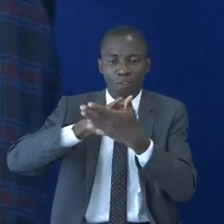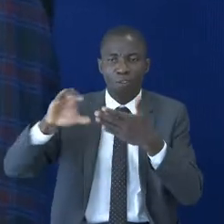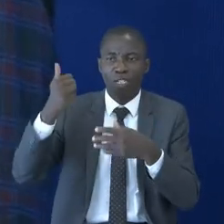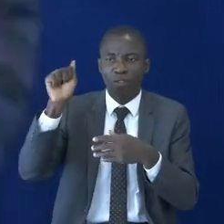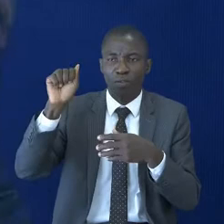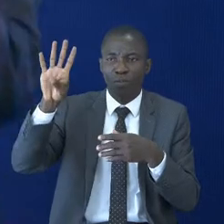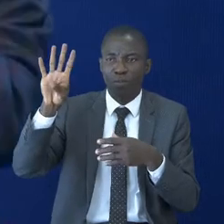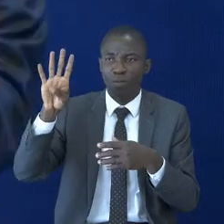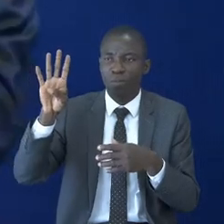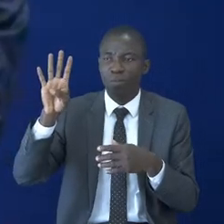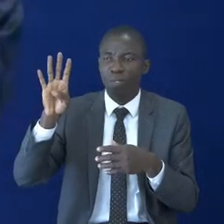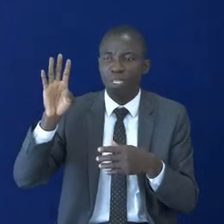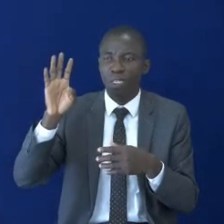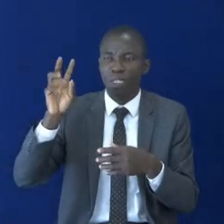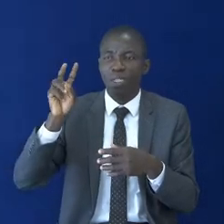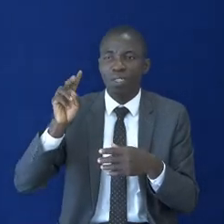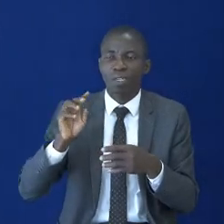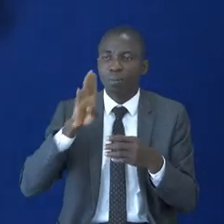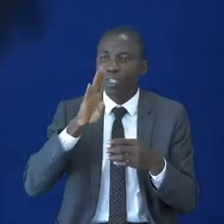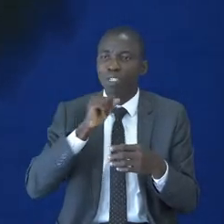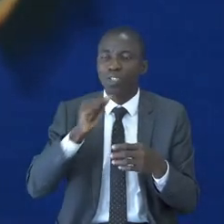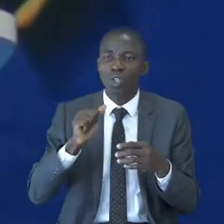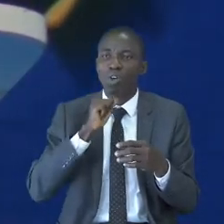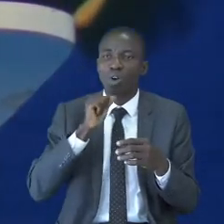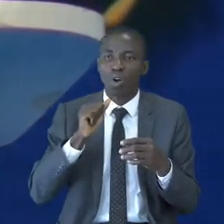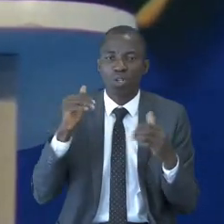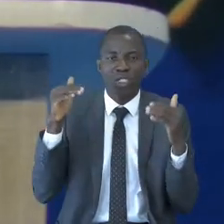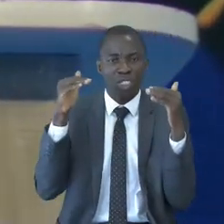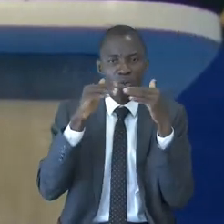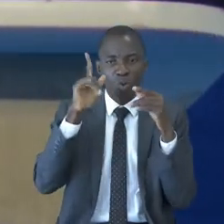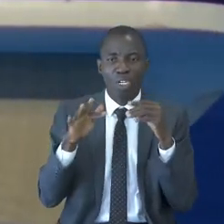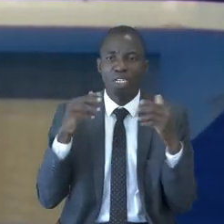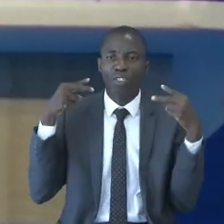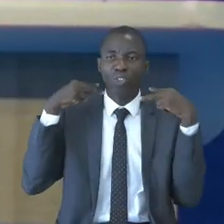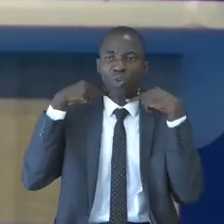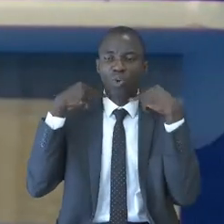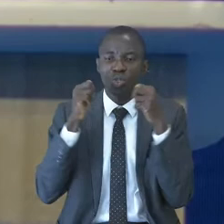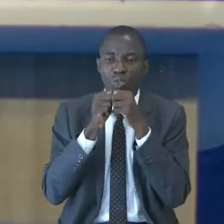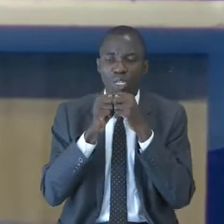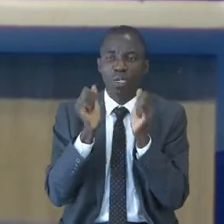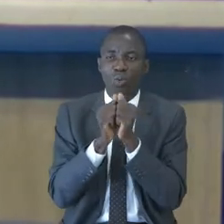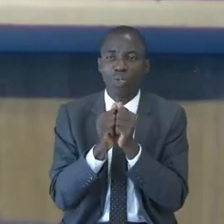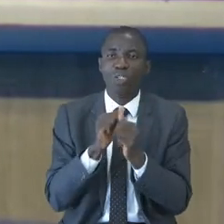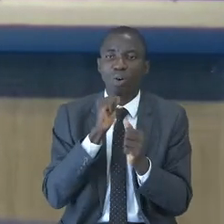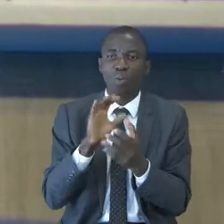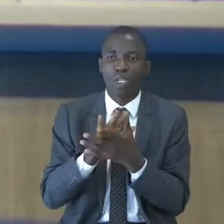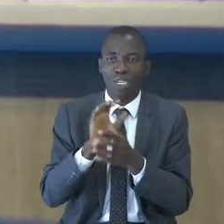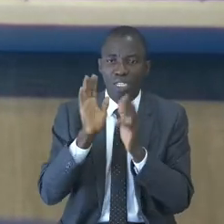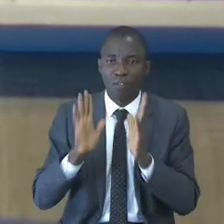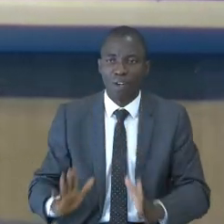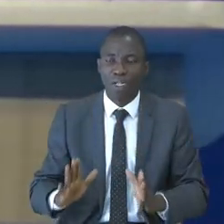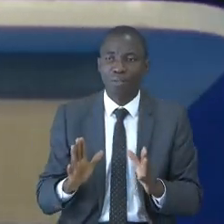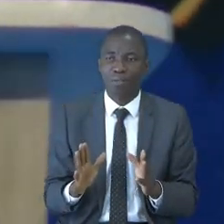14, be not unequally yoked together with unbelievers. Now, why